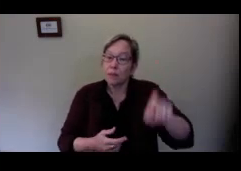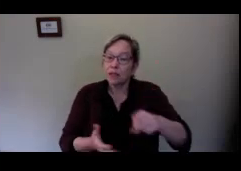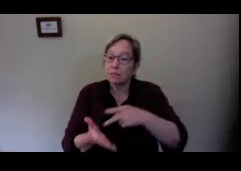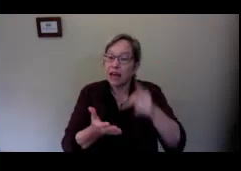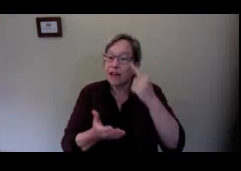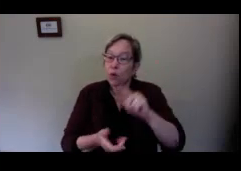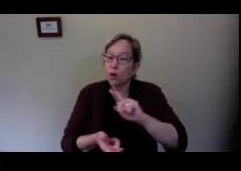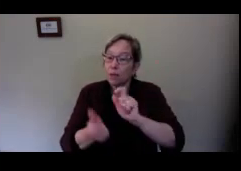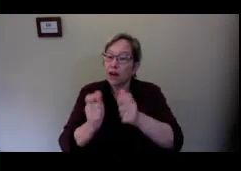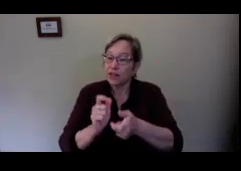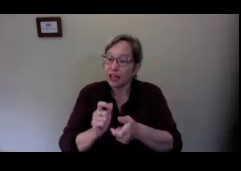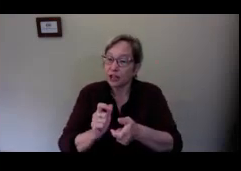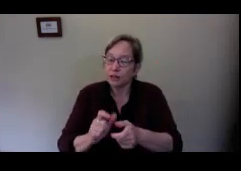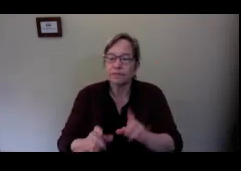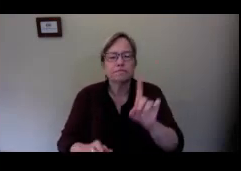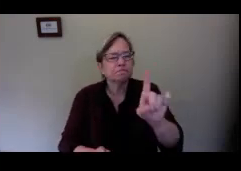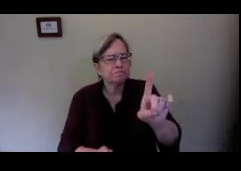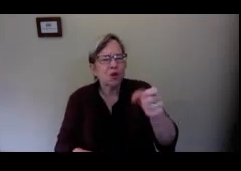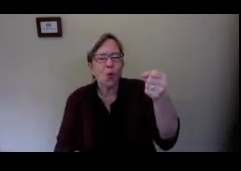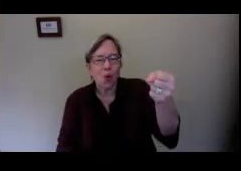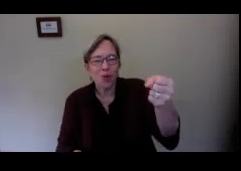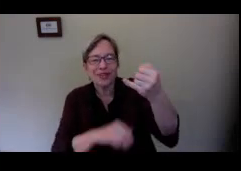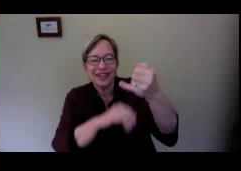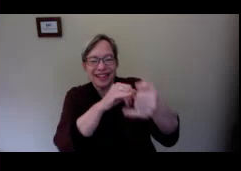Could we address it at the end of the